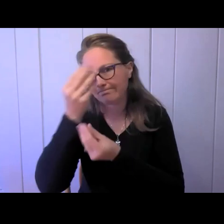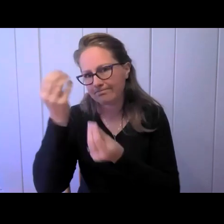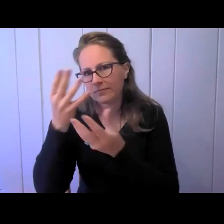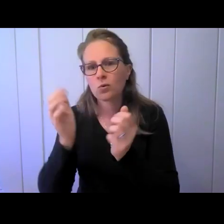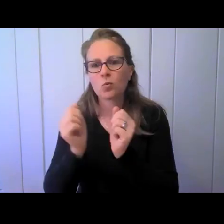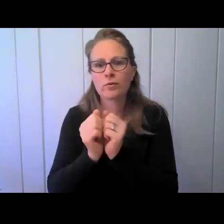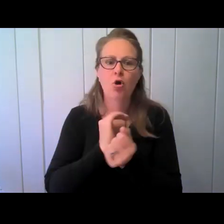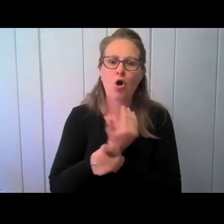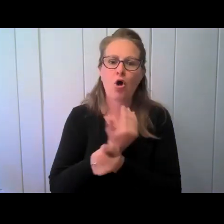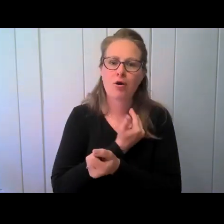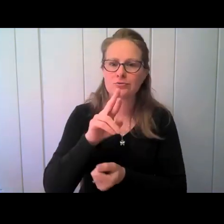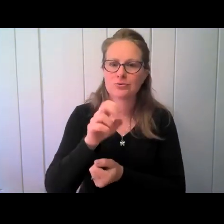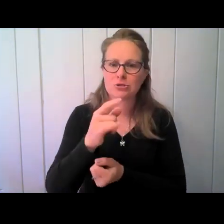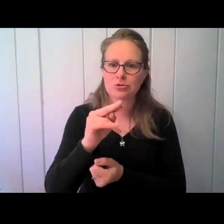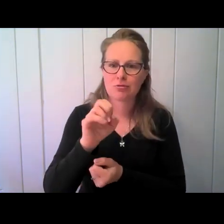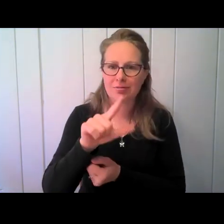there you go. Oh, great.